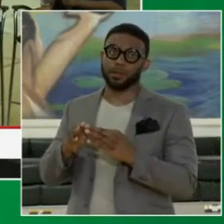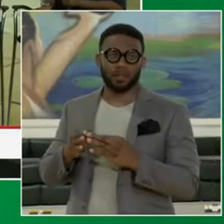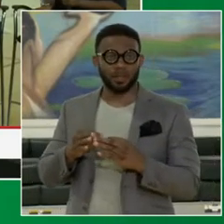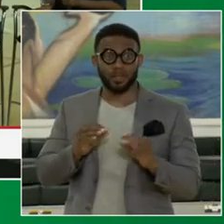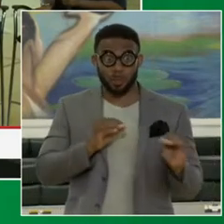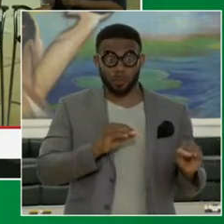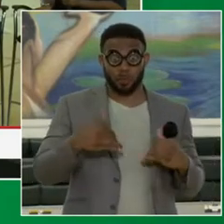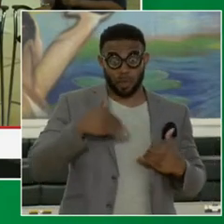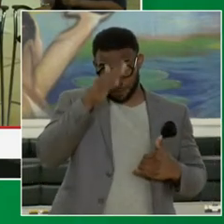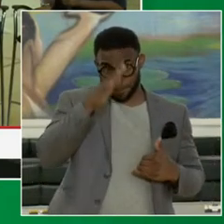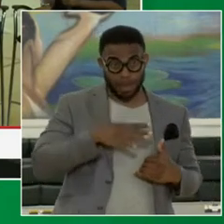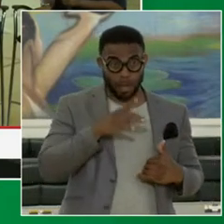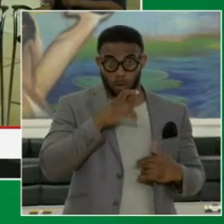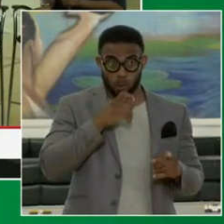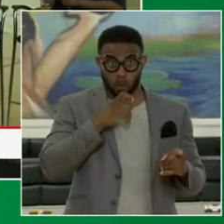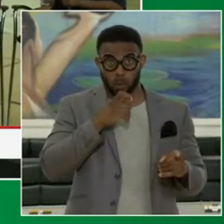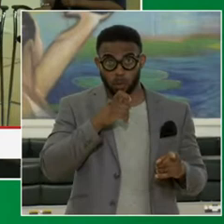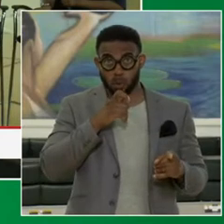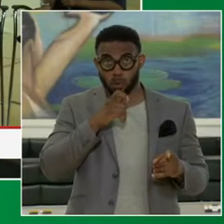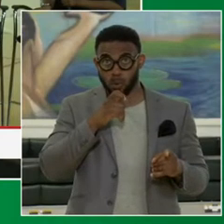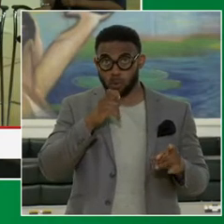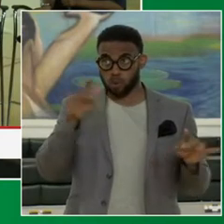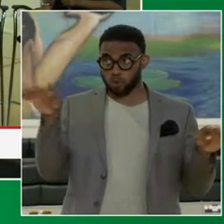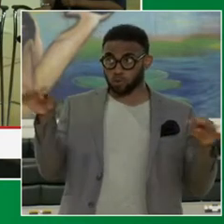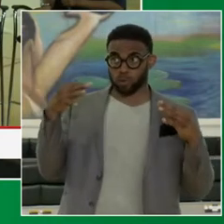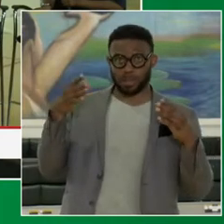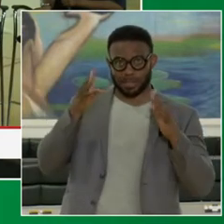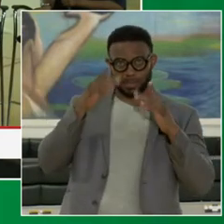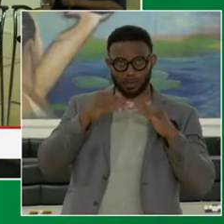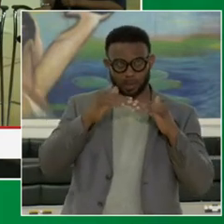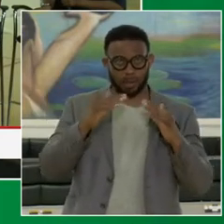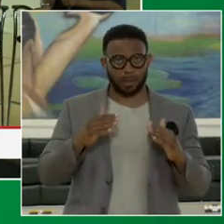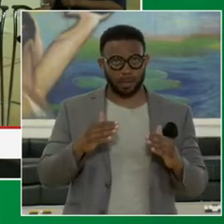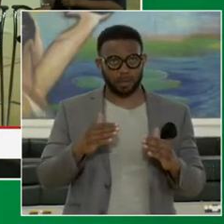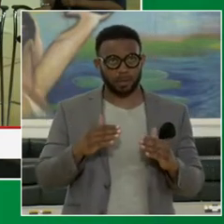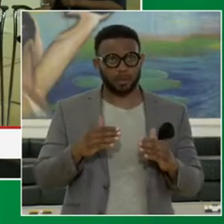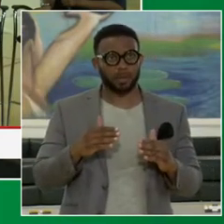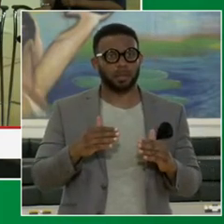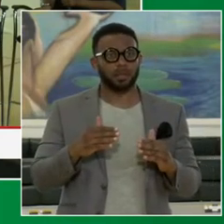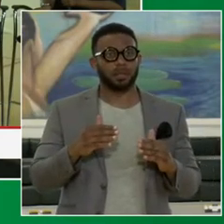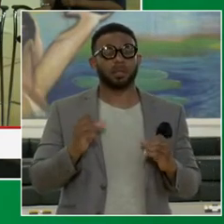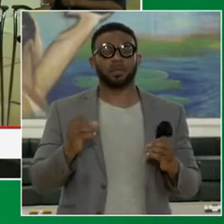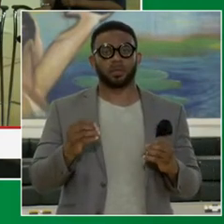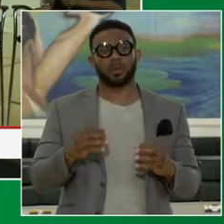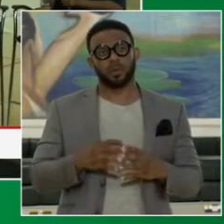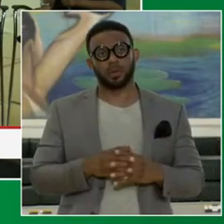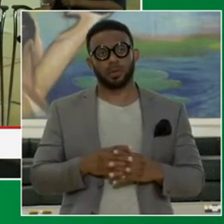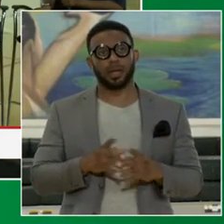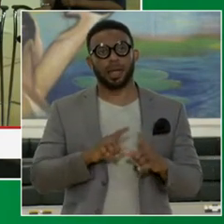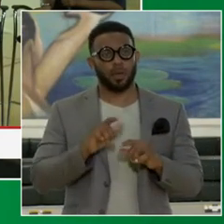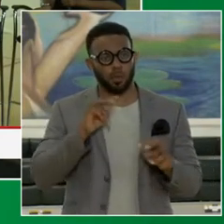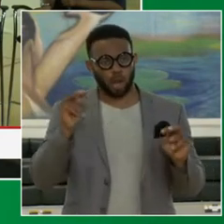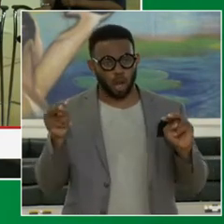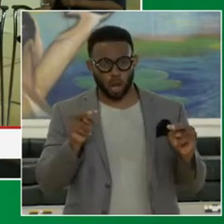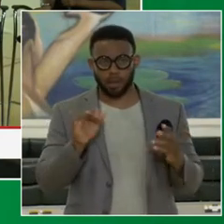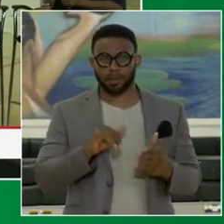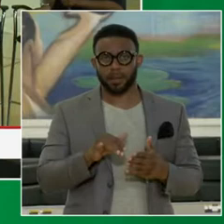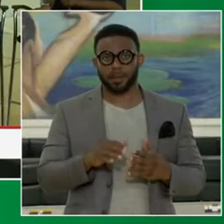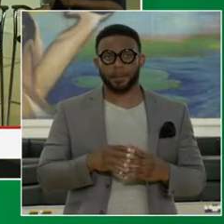move the young man who was drawing the attention to the house on. So as we looked at